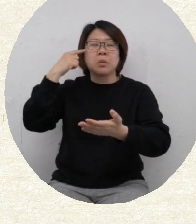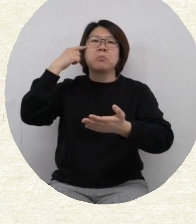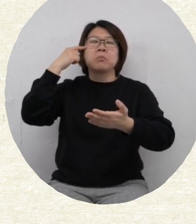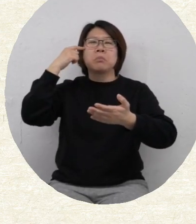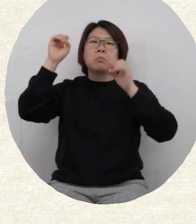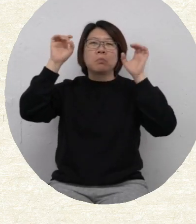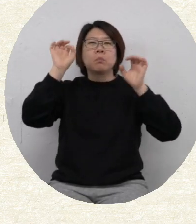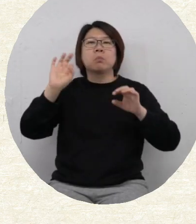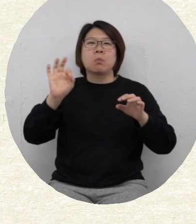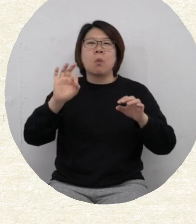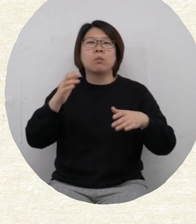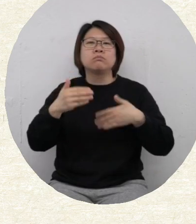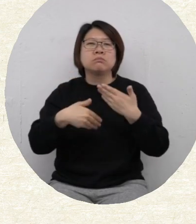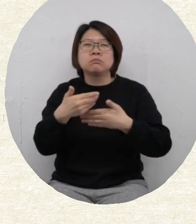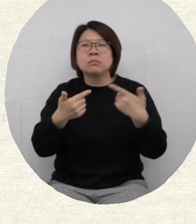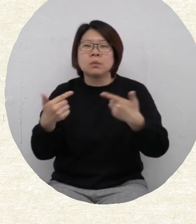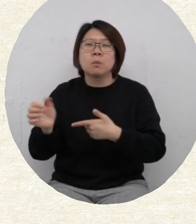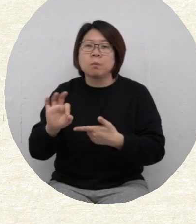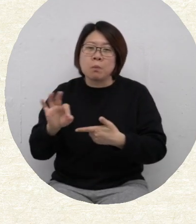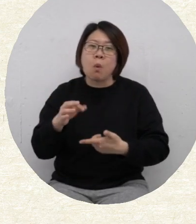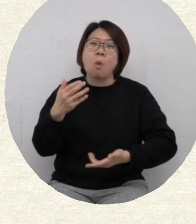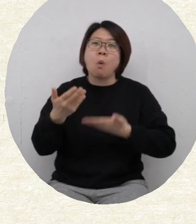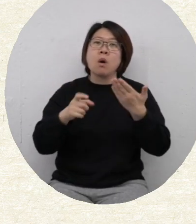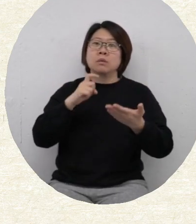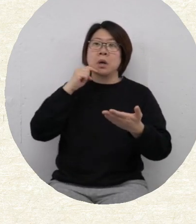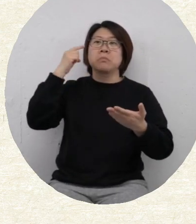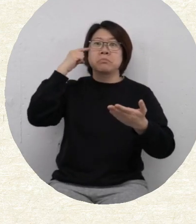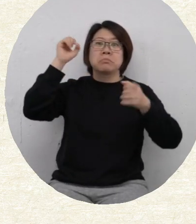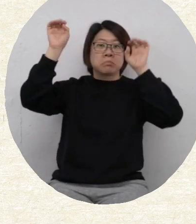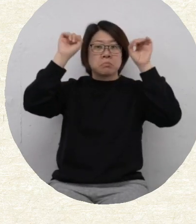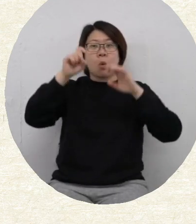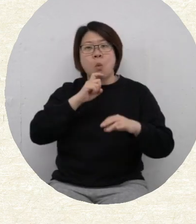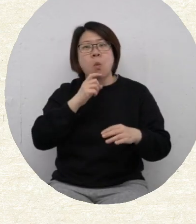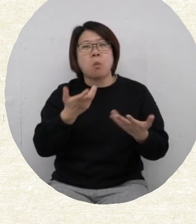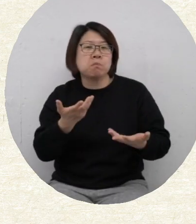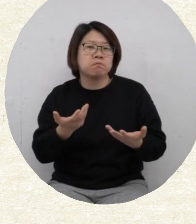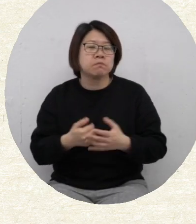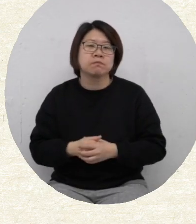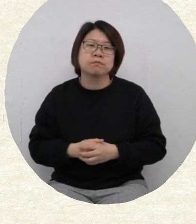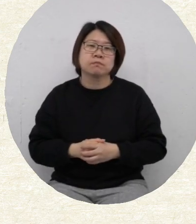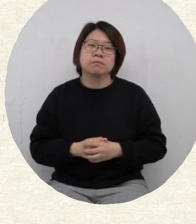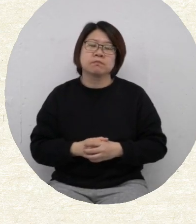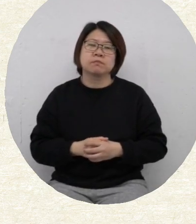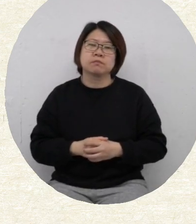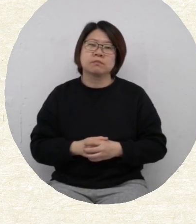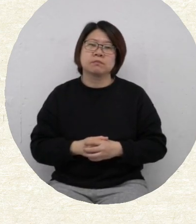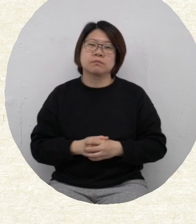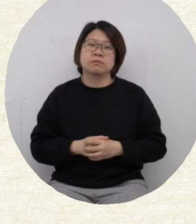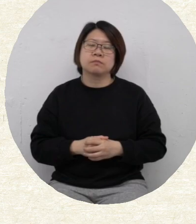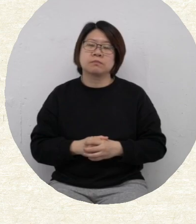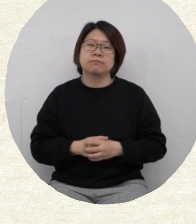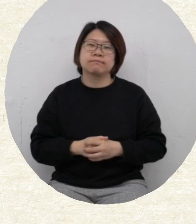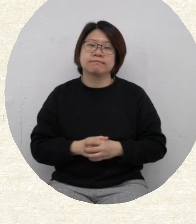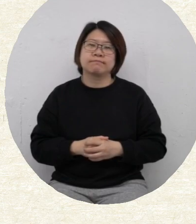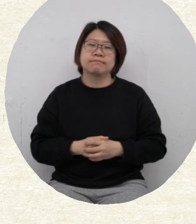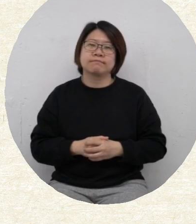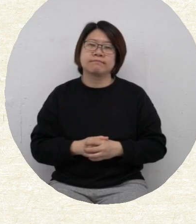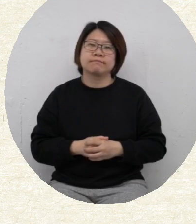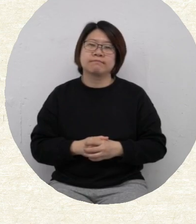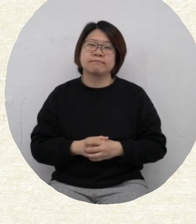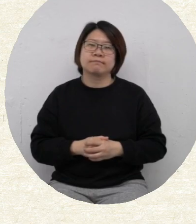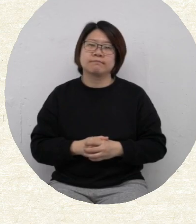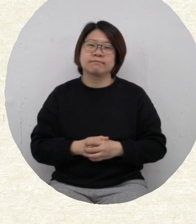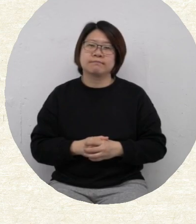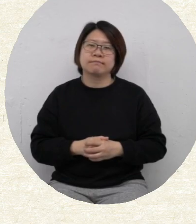happen, but something might happen. So there is this kind of time period when I'm